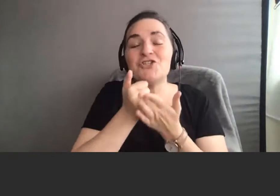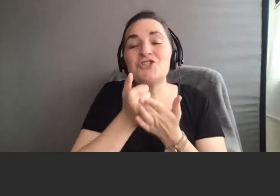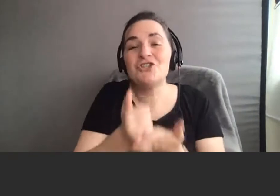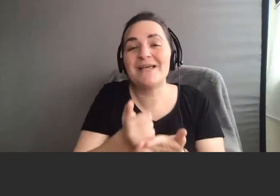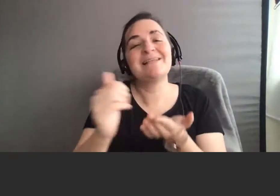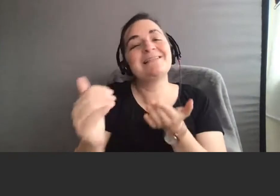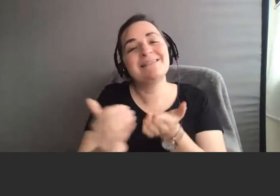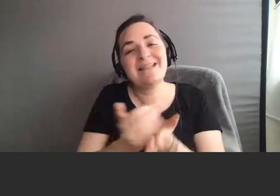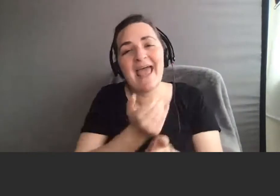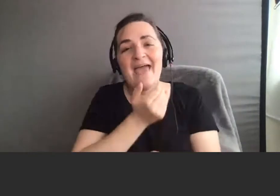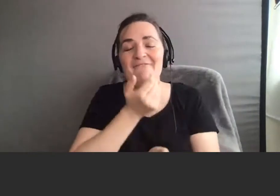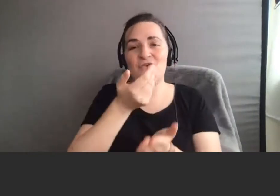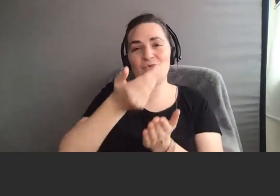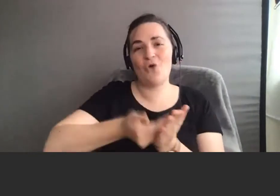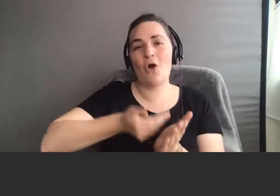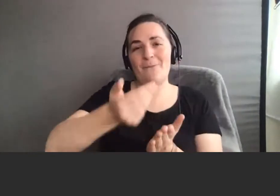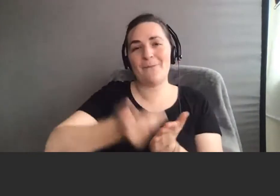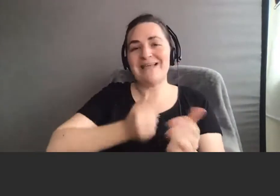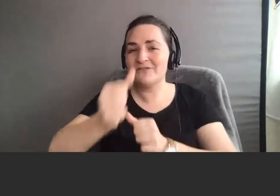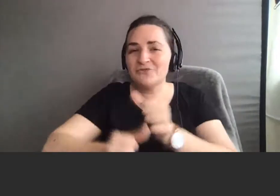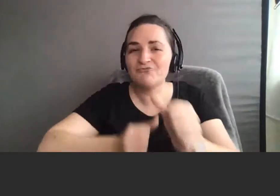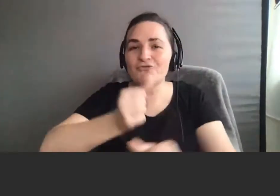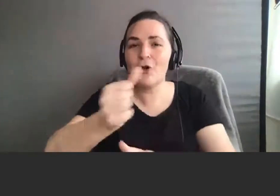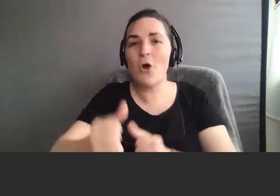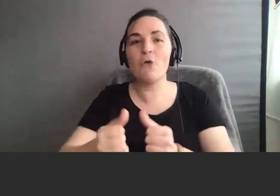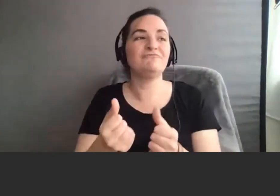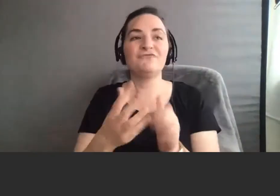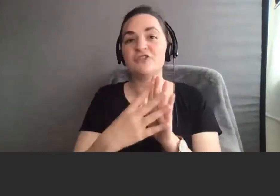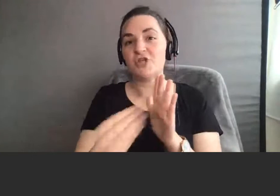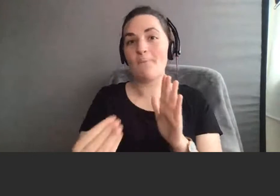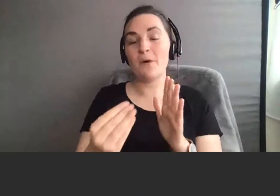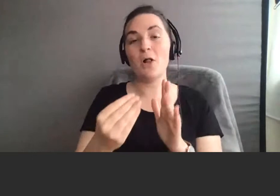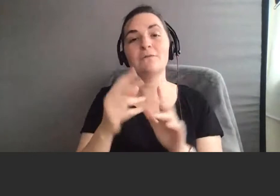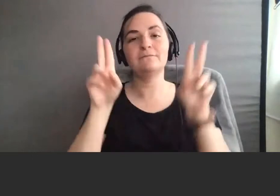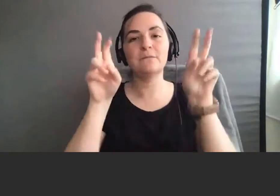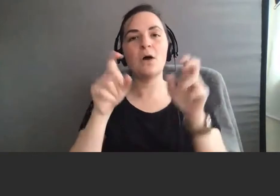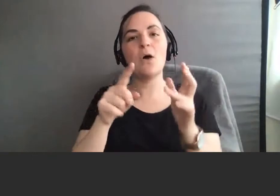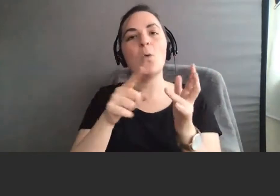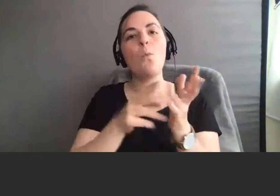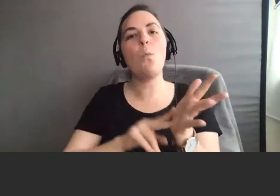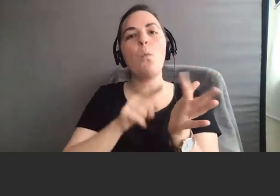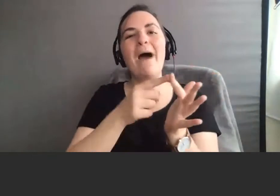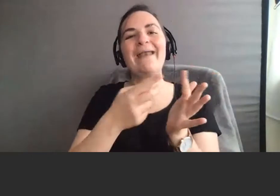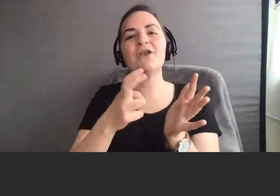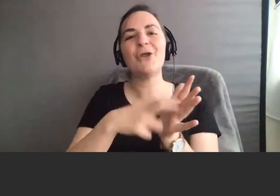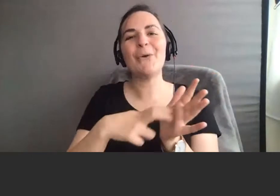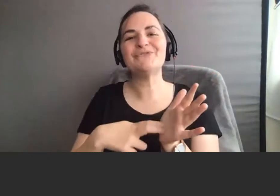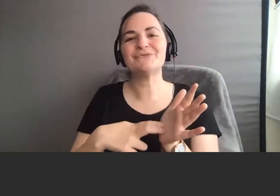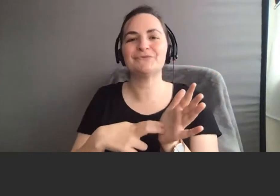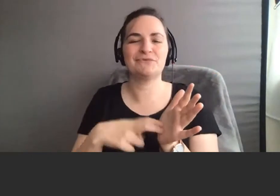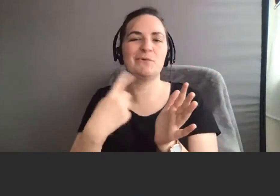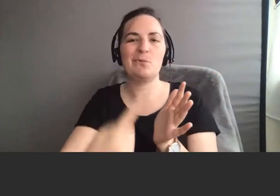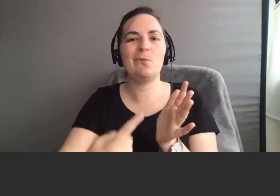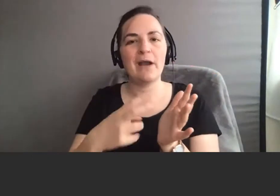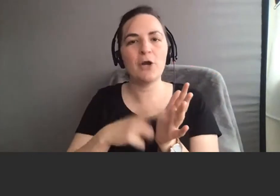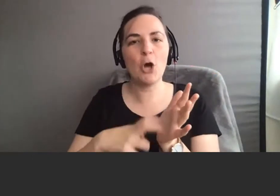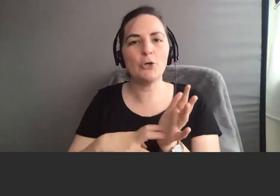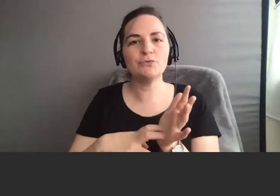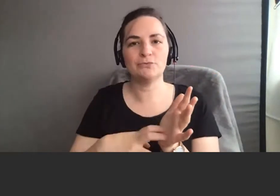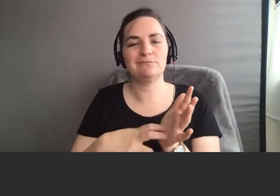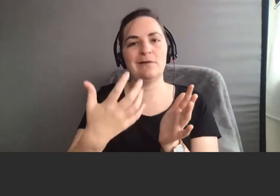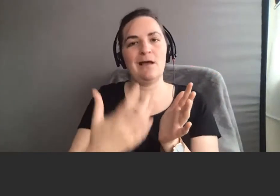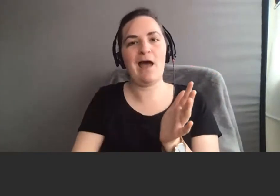is a really good thing. So find a place on the cloud where you can save your files, so that if you